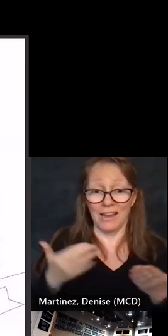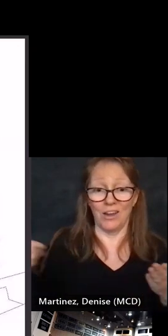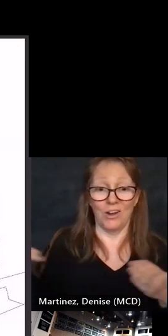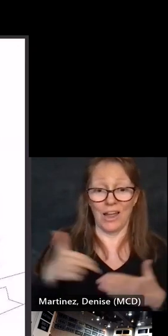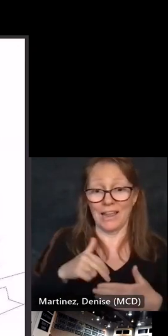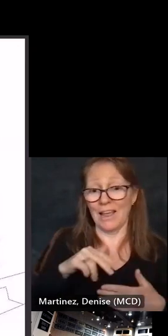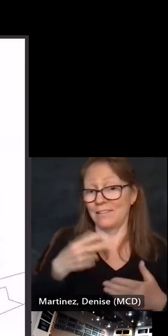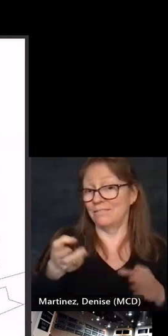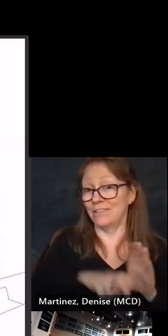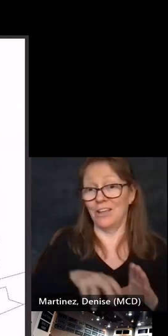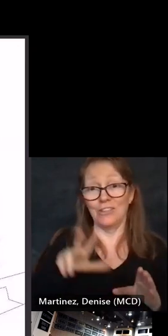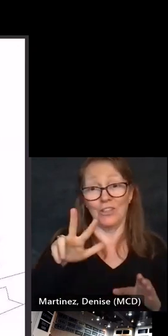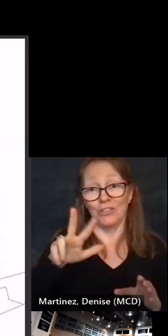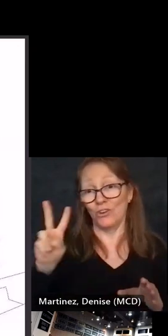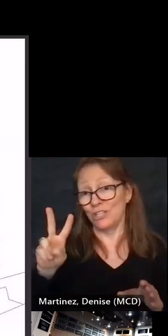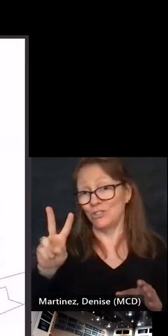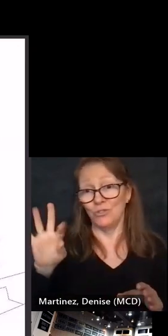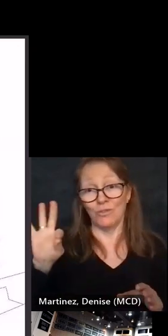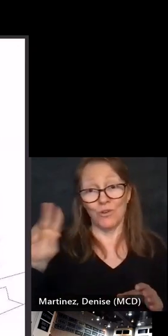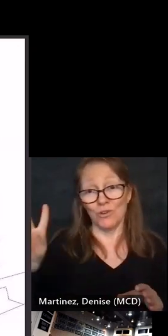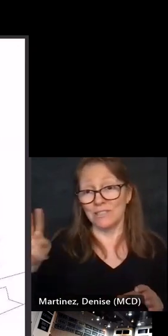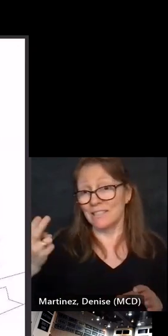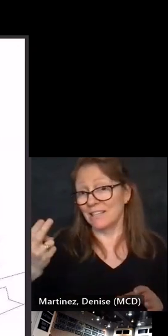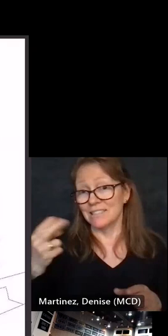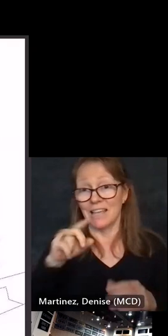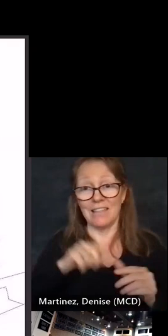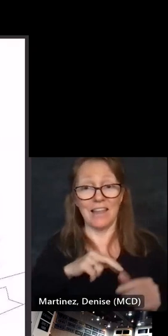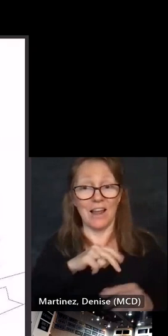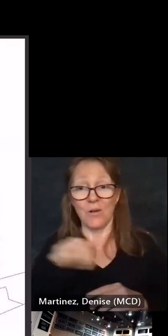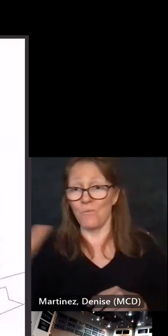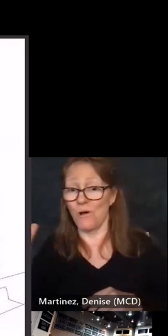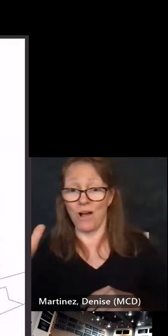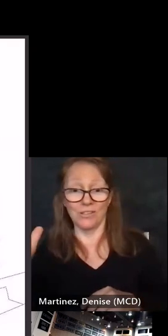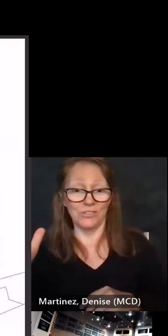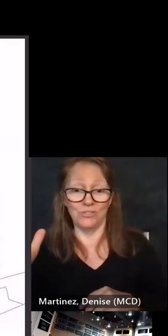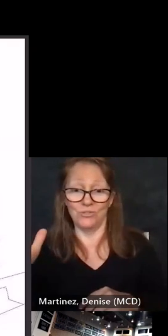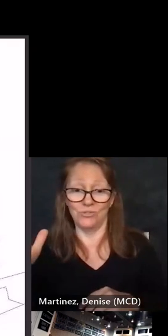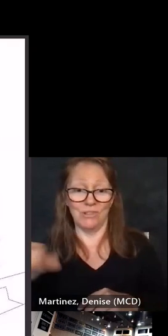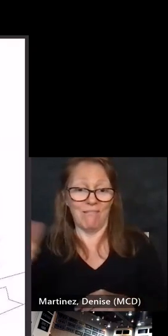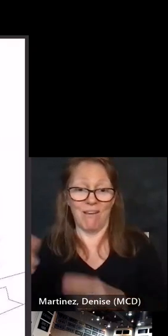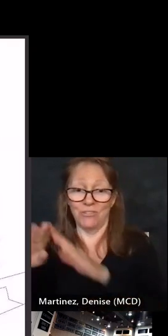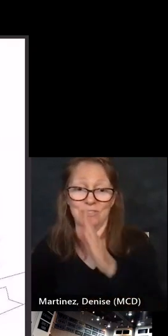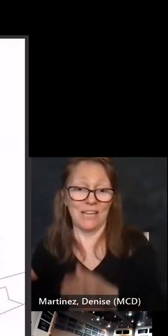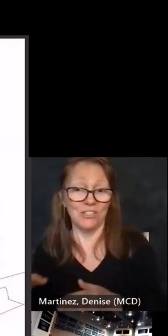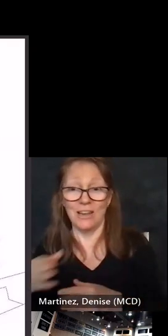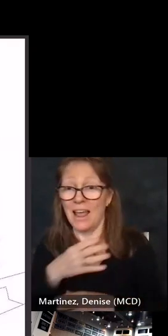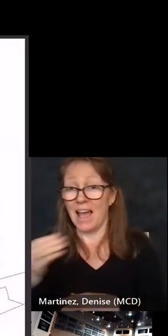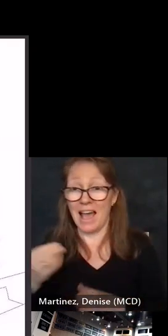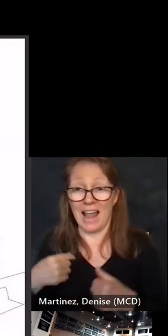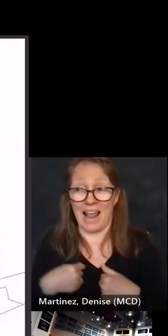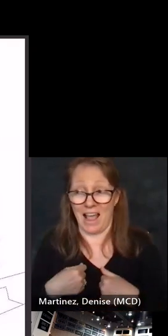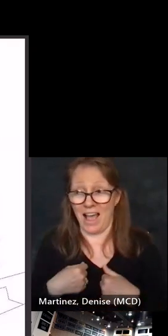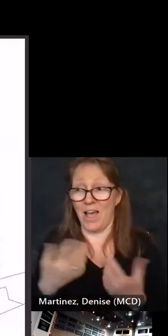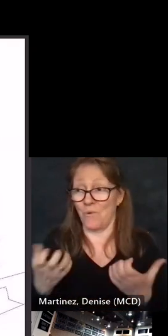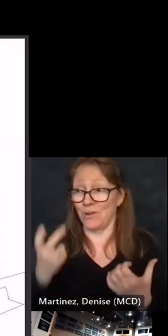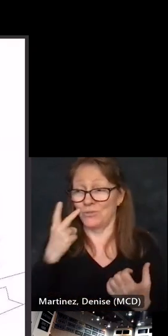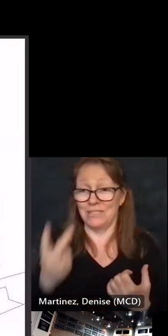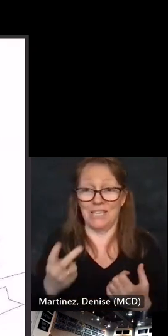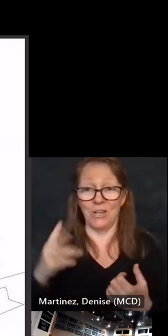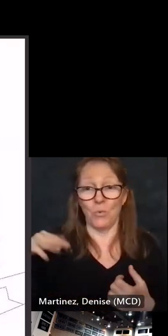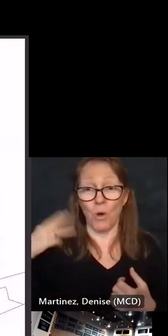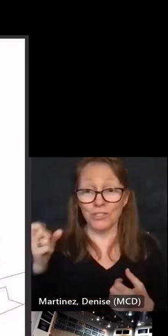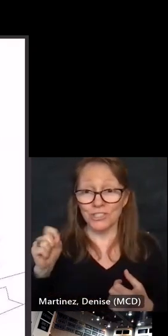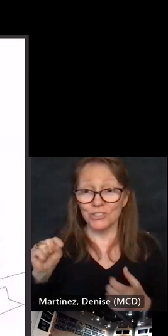to Forest Hills, and I walked here from Forest Hill Station, and I want to see Washington Street developed as